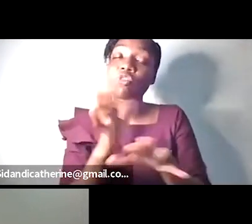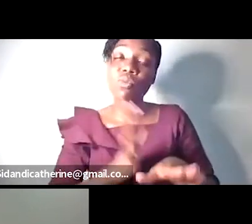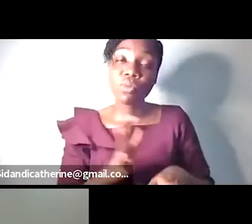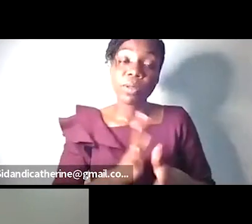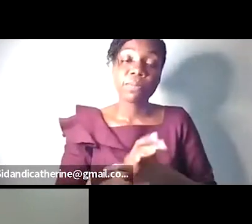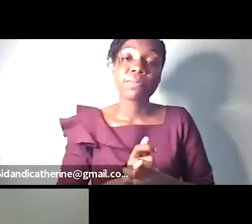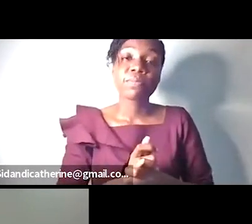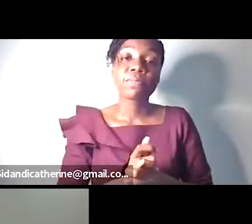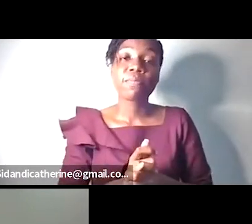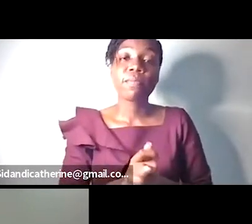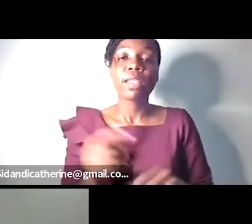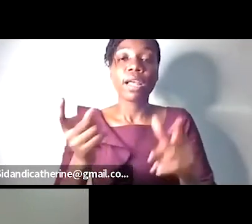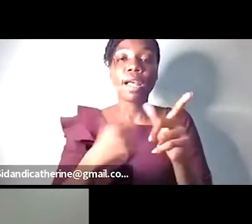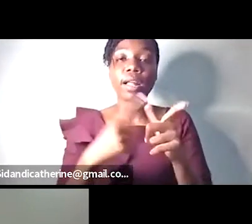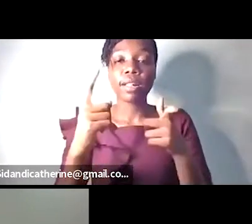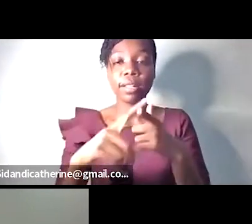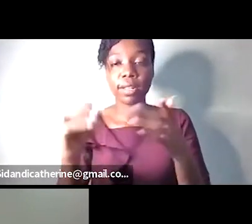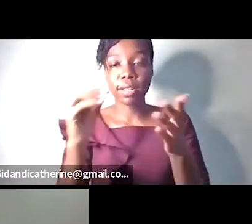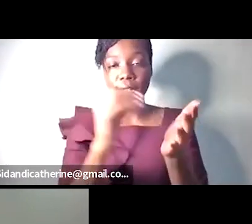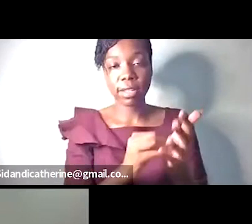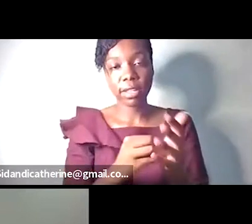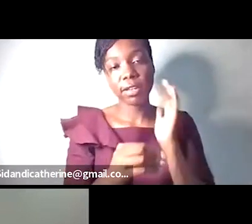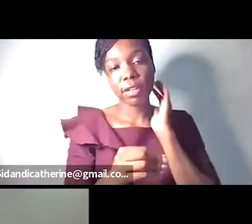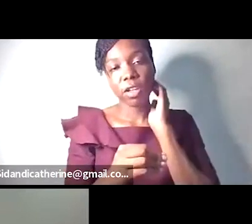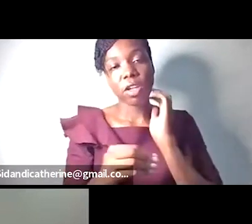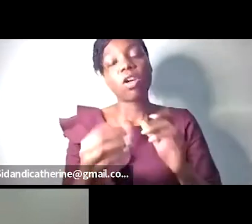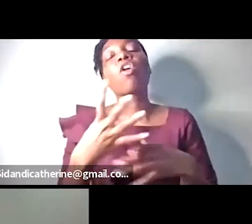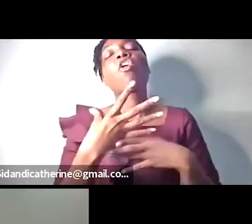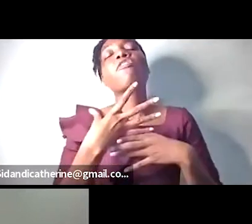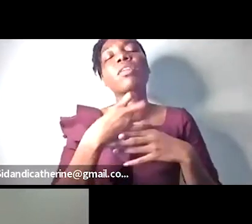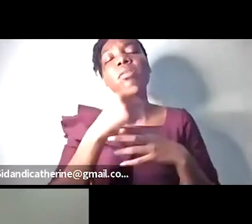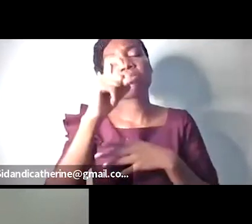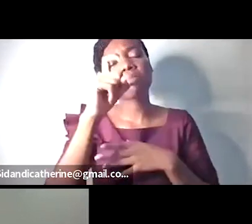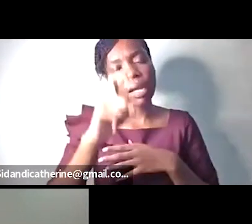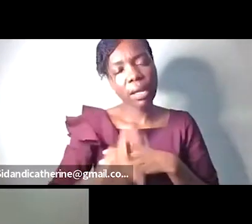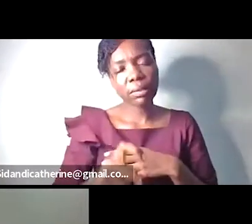Be confident in what you do, be prepared, be smart.